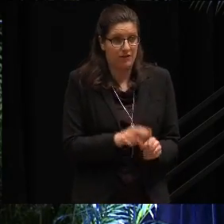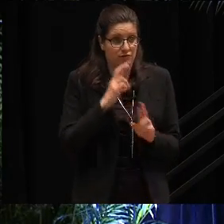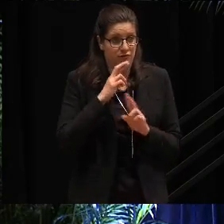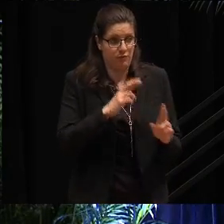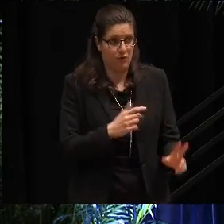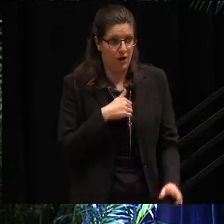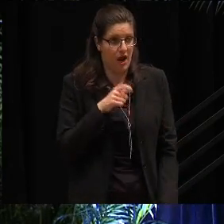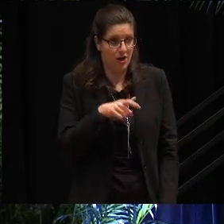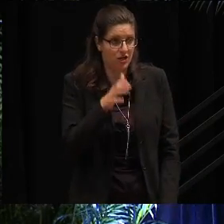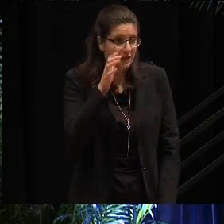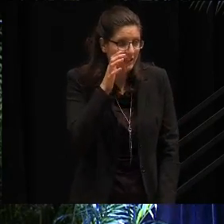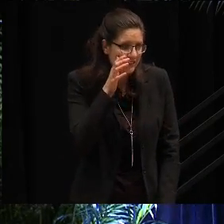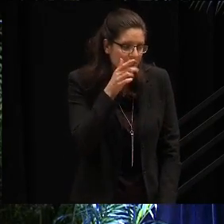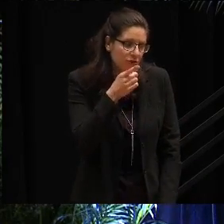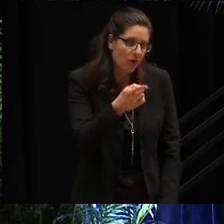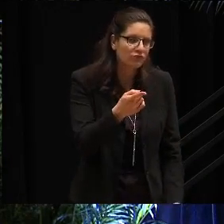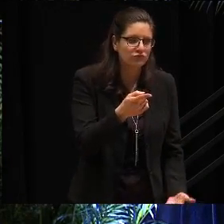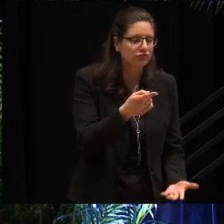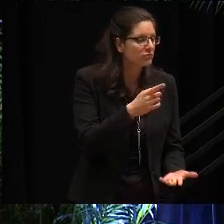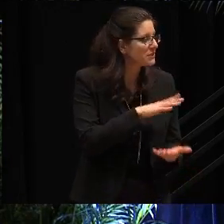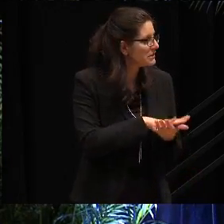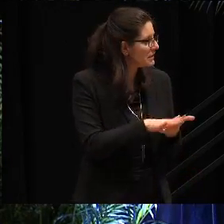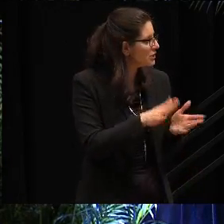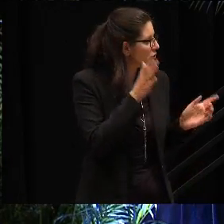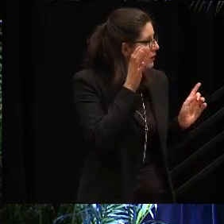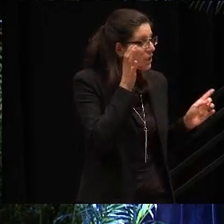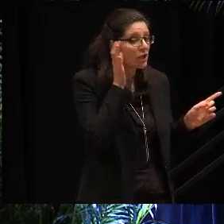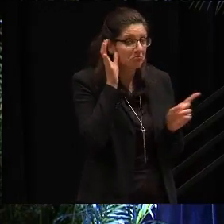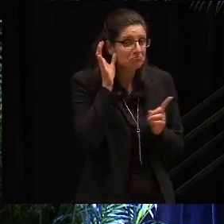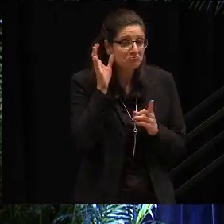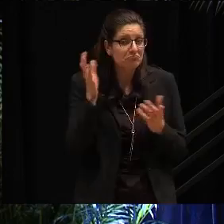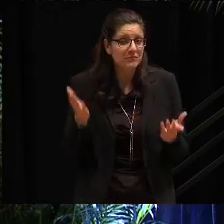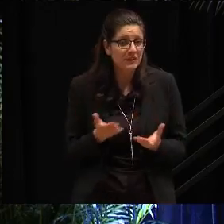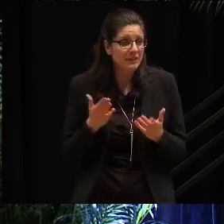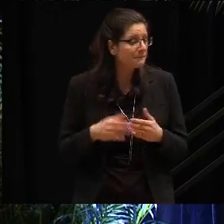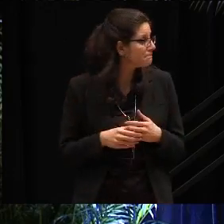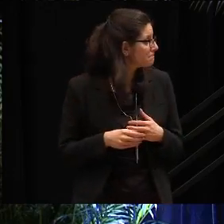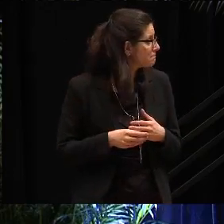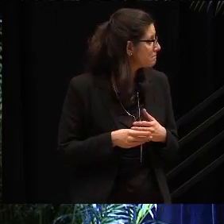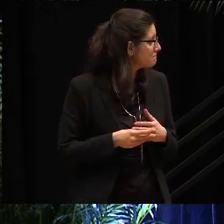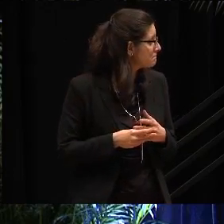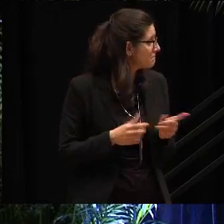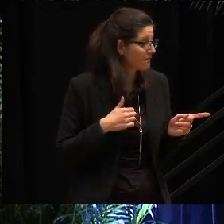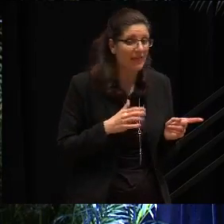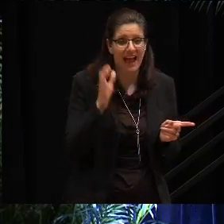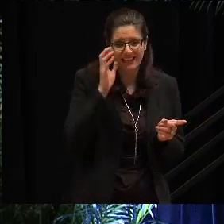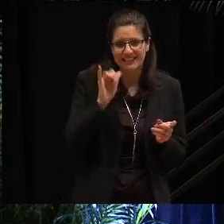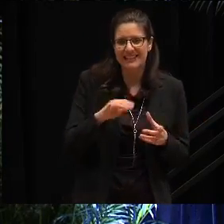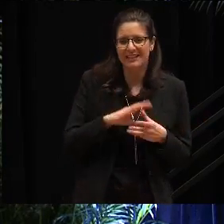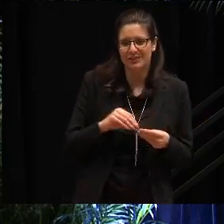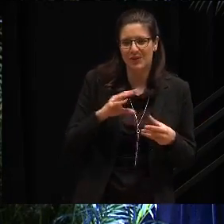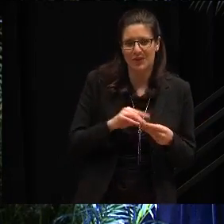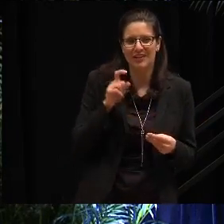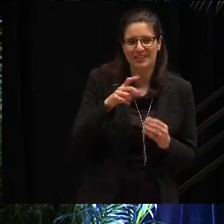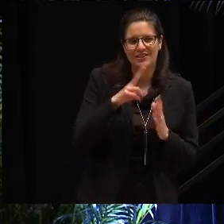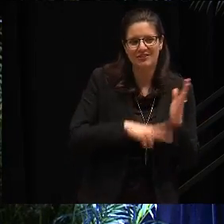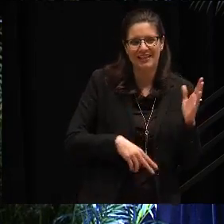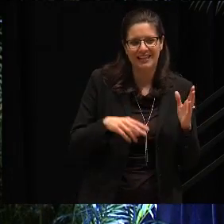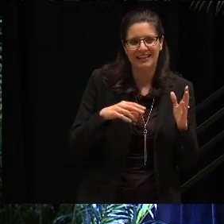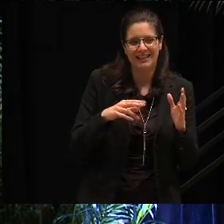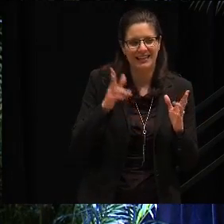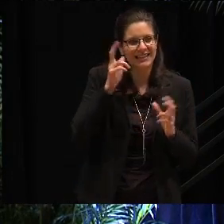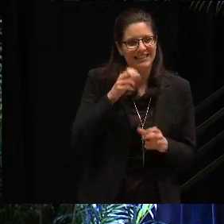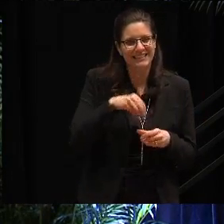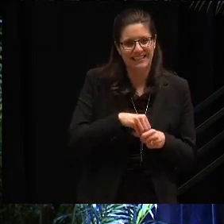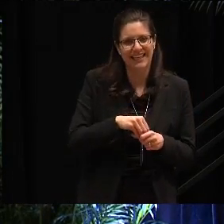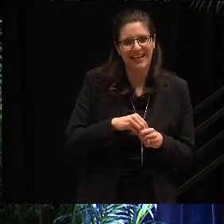And so it's interesting to hear some of the viewpoints being expressed here. And I listened to that story, and I recommend you go to the archive. Really,